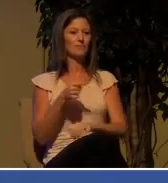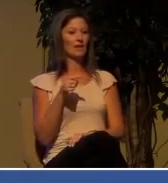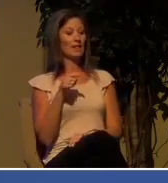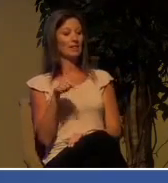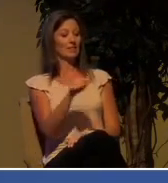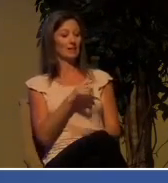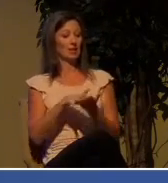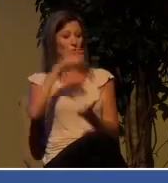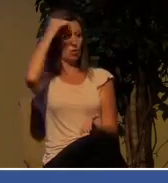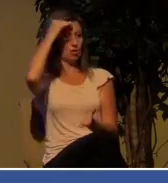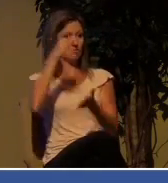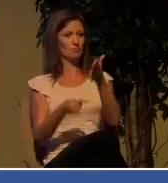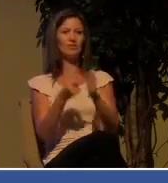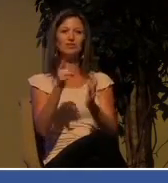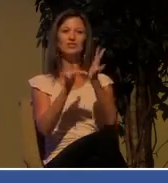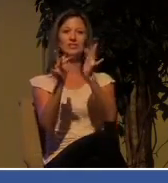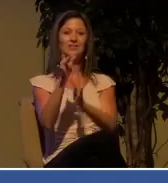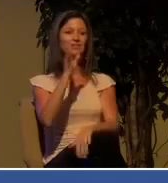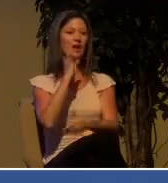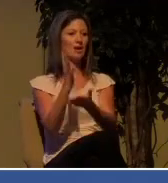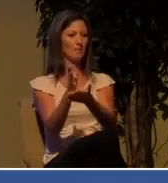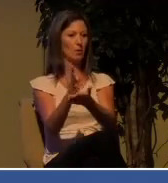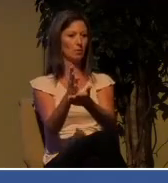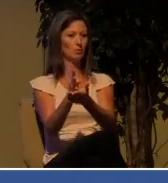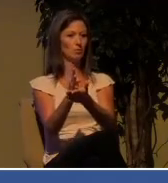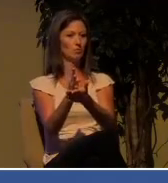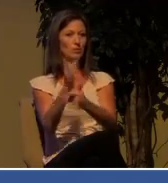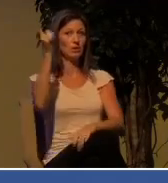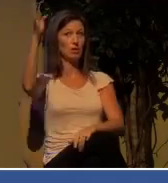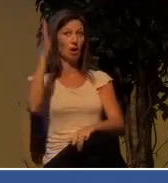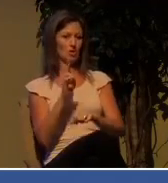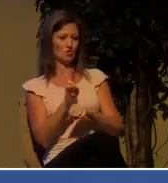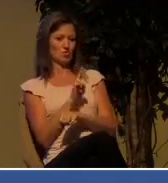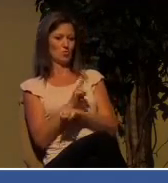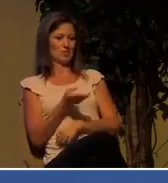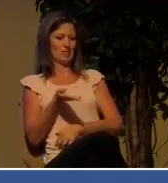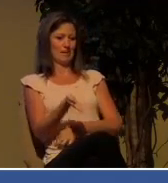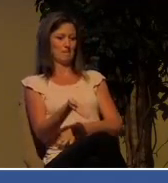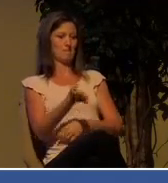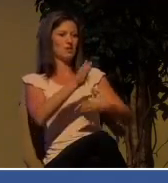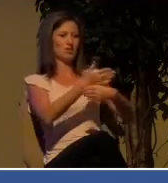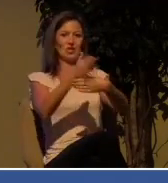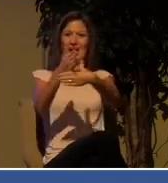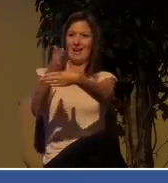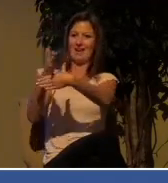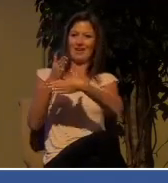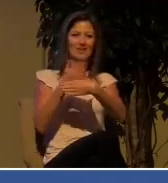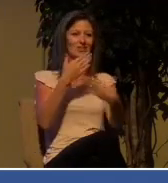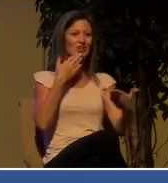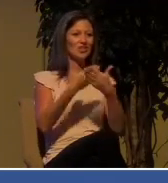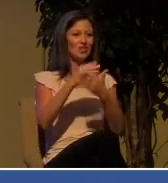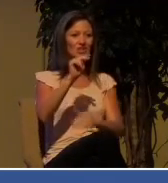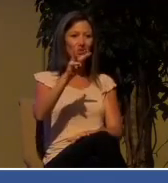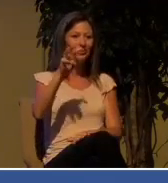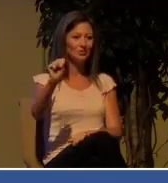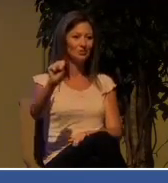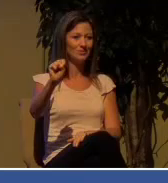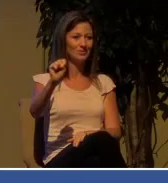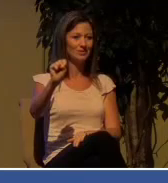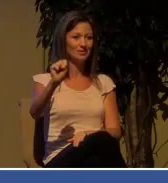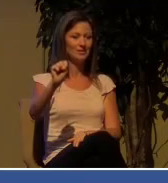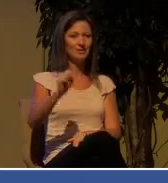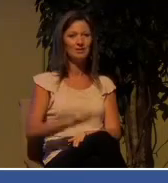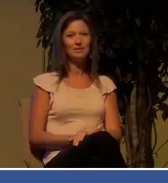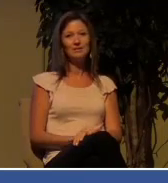others. And God used them to share the good news of the kingdom of God, that you didn't enter by religious ritual or